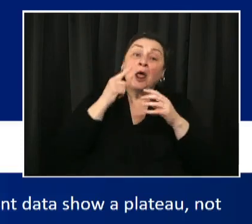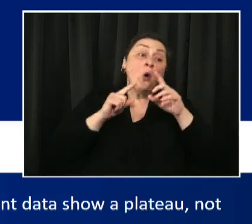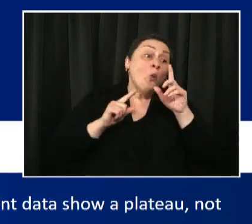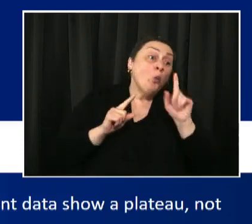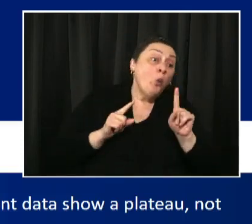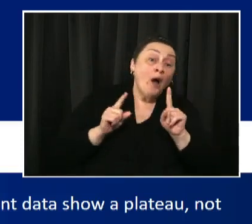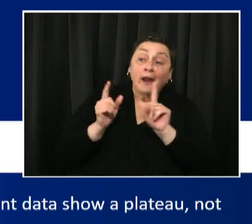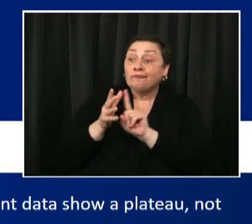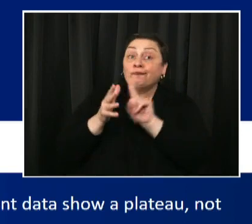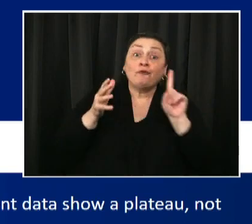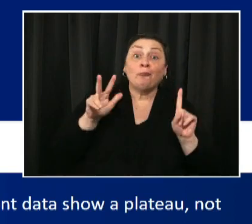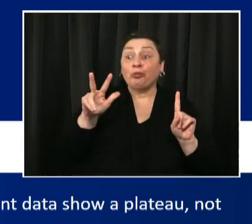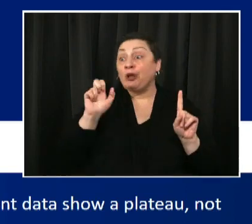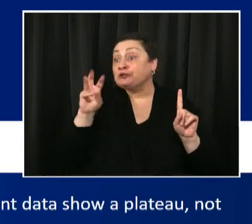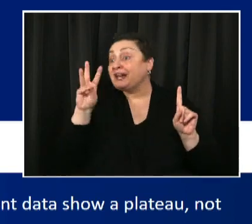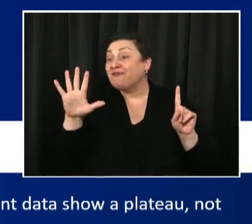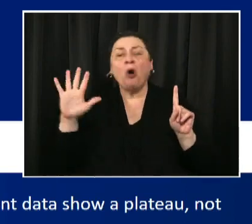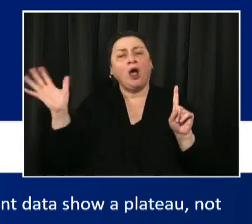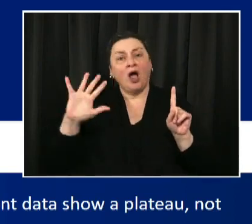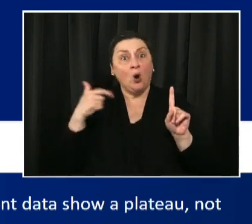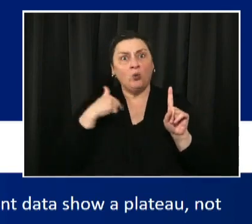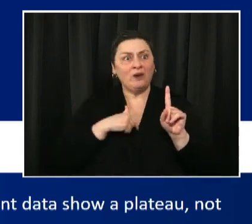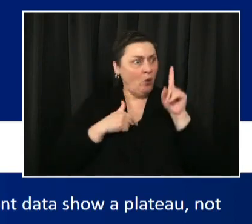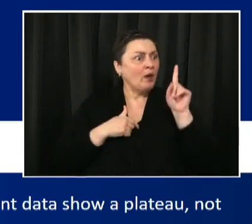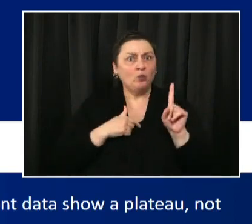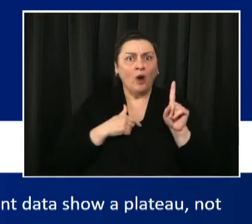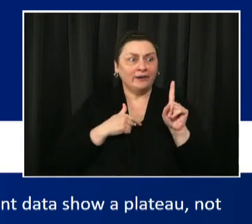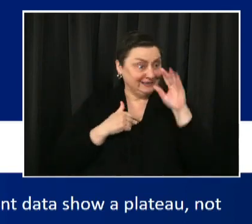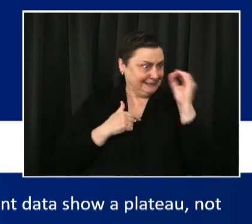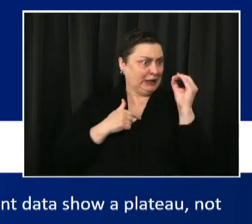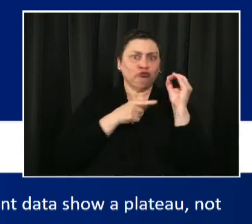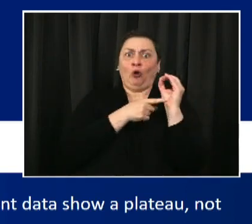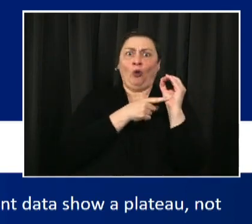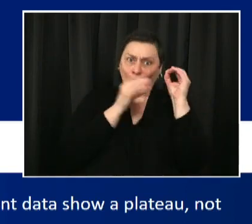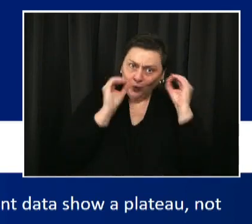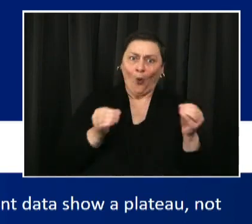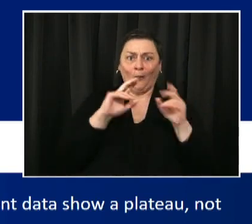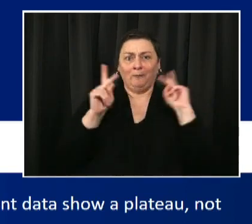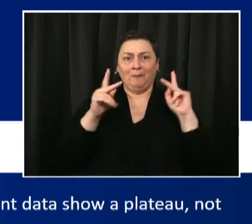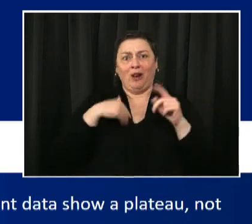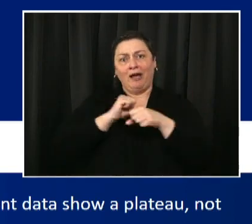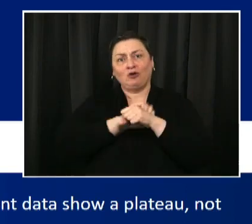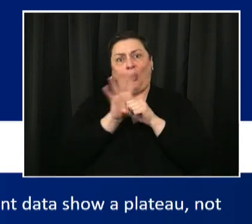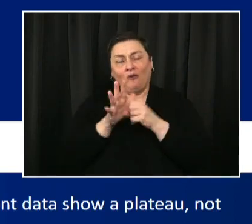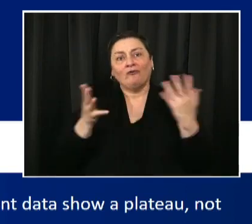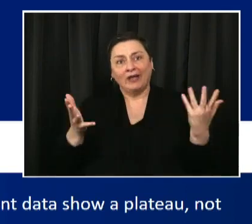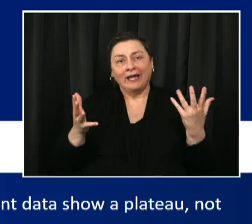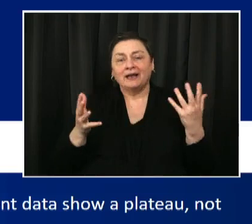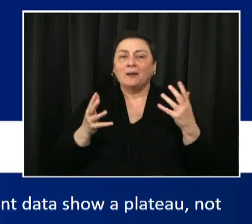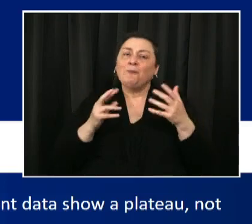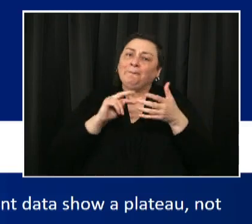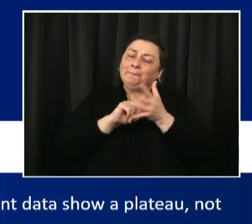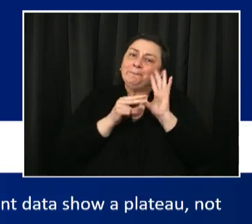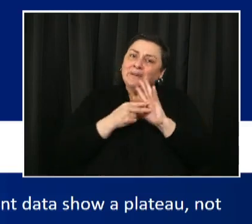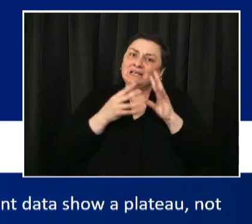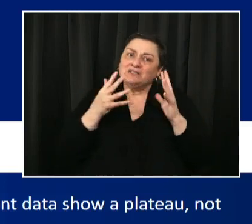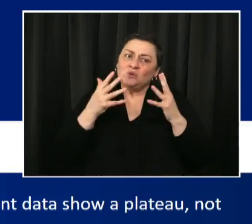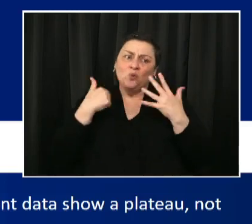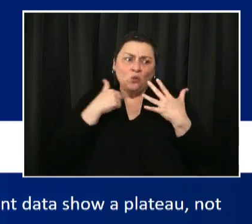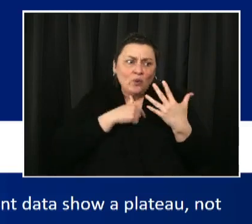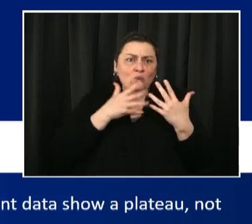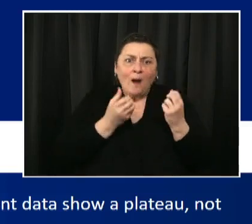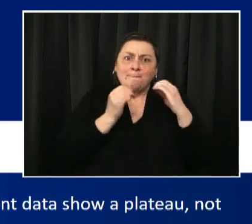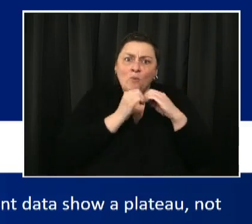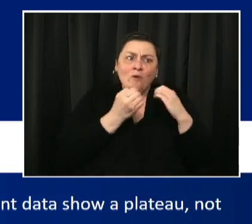strive to get there. The longer we hold on with the current transmission control level, the better. It gives a chance for the